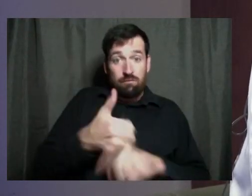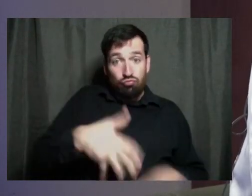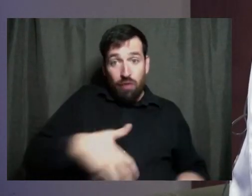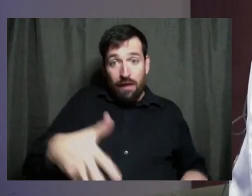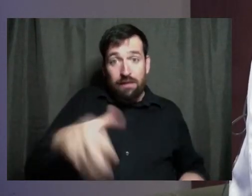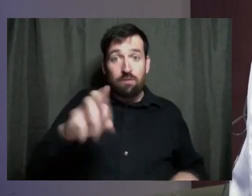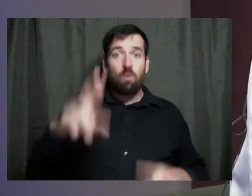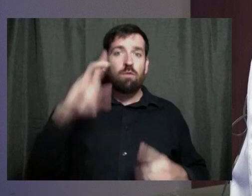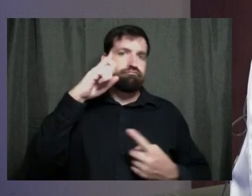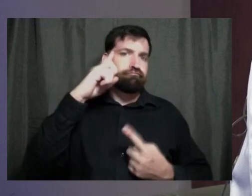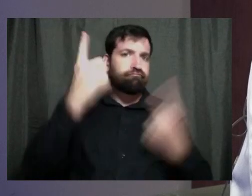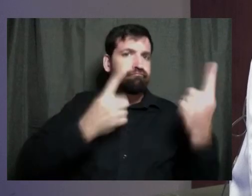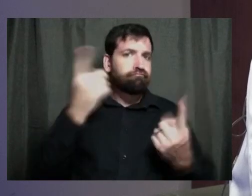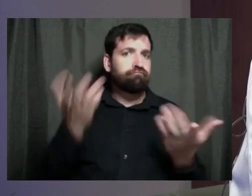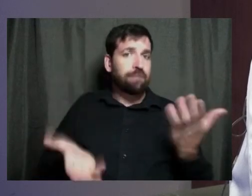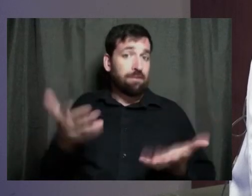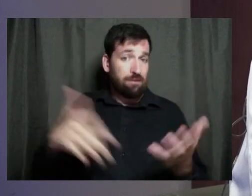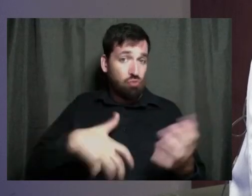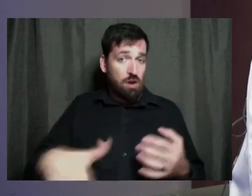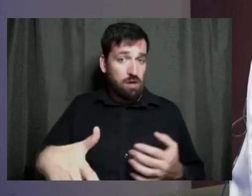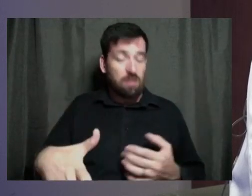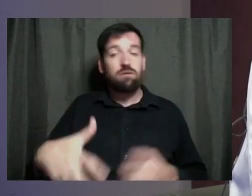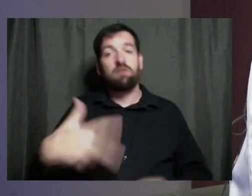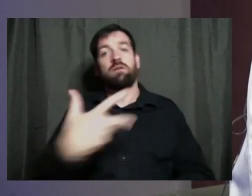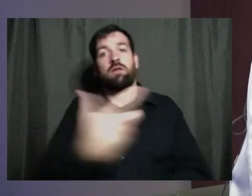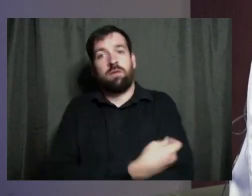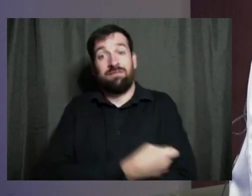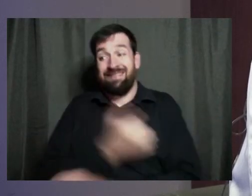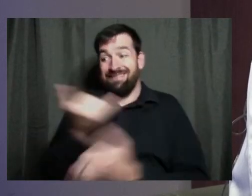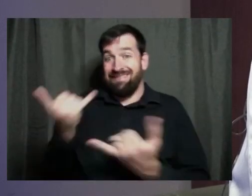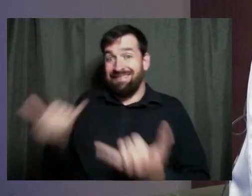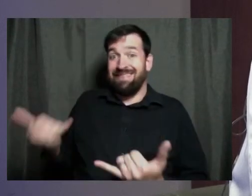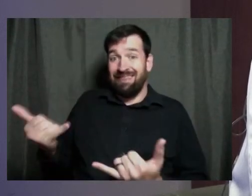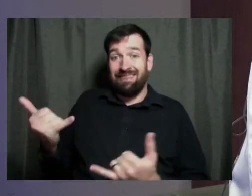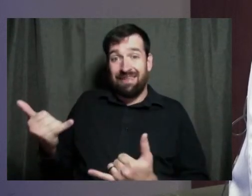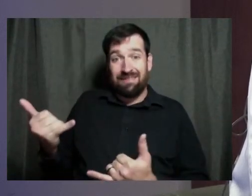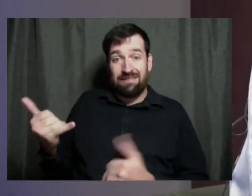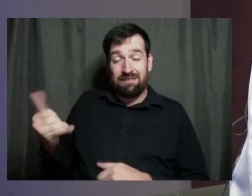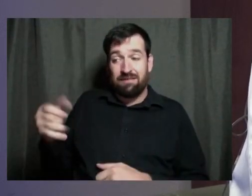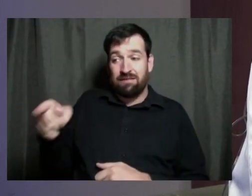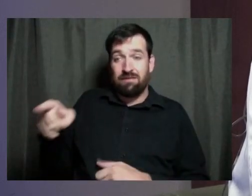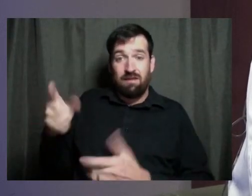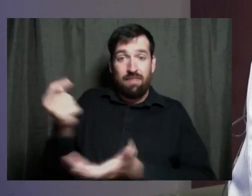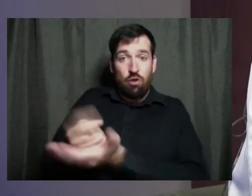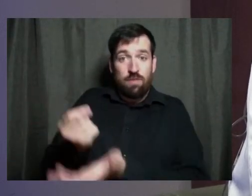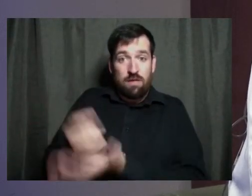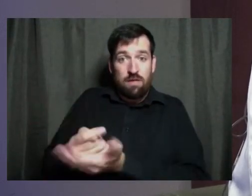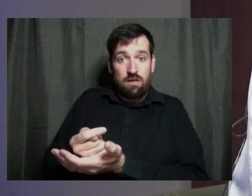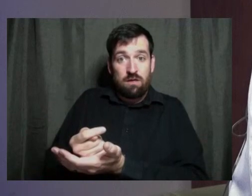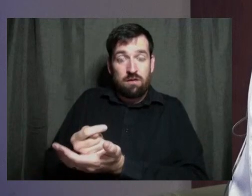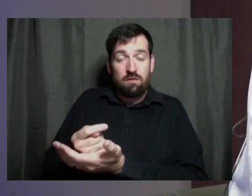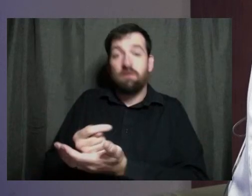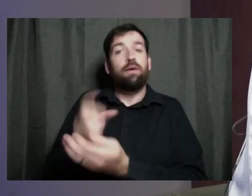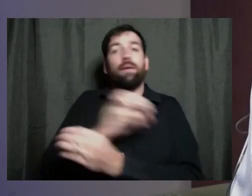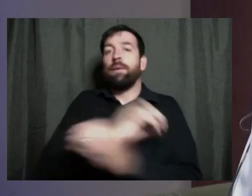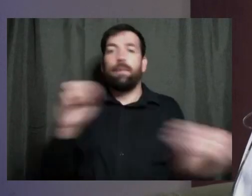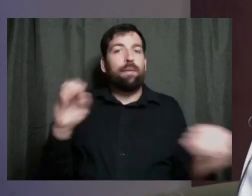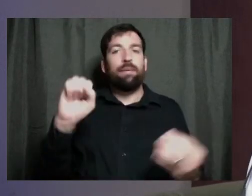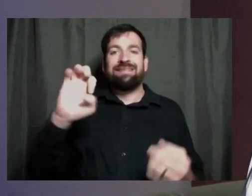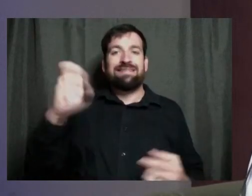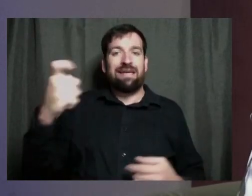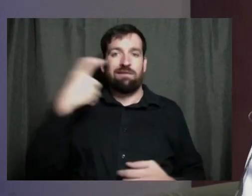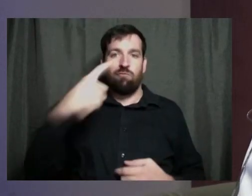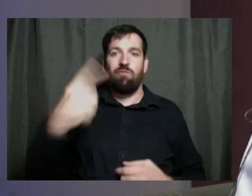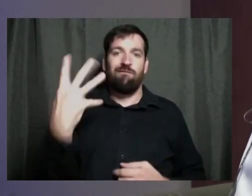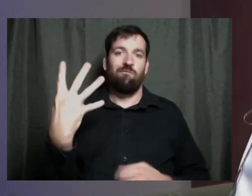pregnant. In this therapy, actually, you're supposed to not have intercourse for 4 days after you've had unprotected intercourse for 4 days after you've taken the pills, because there's such